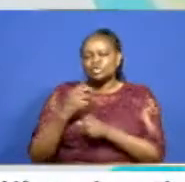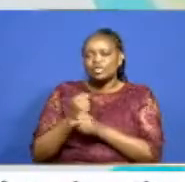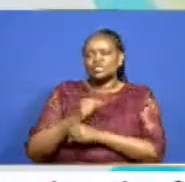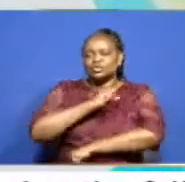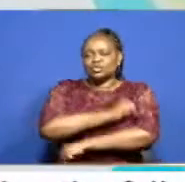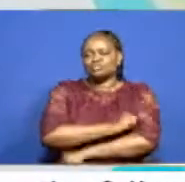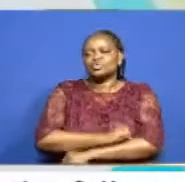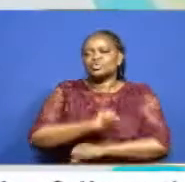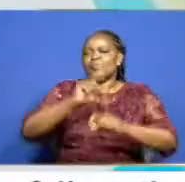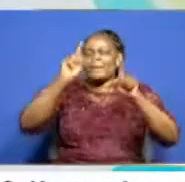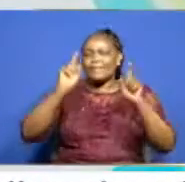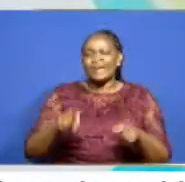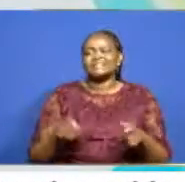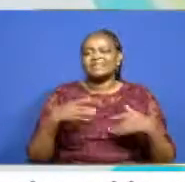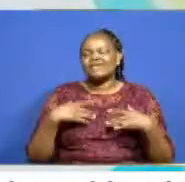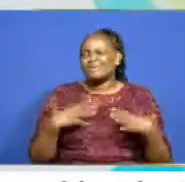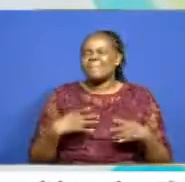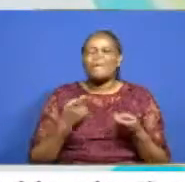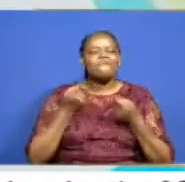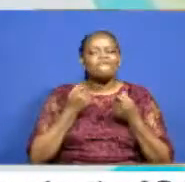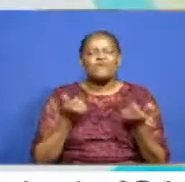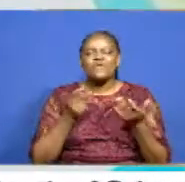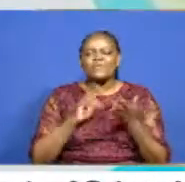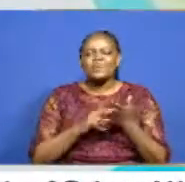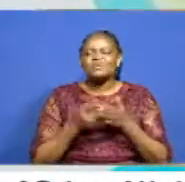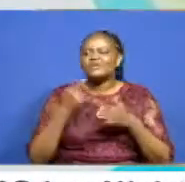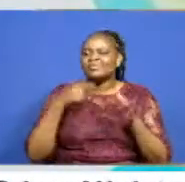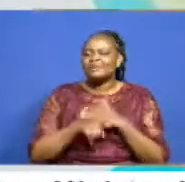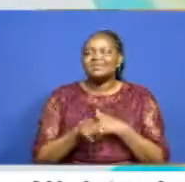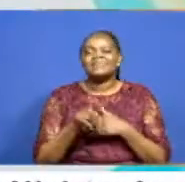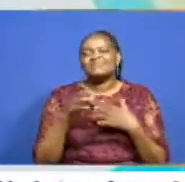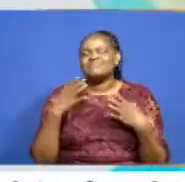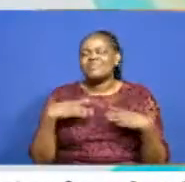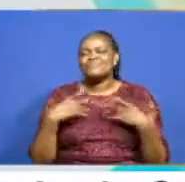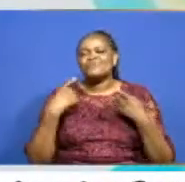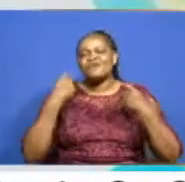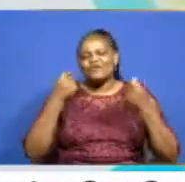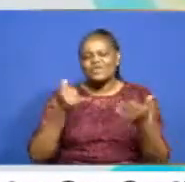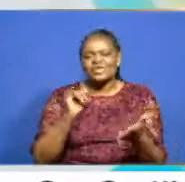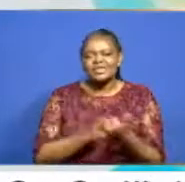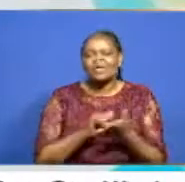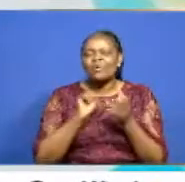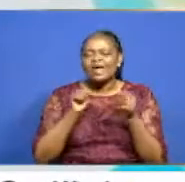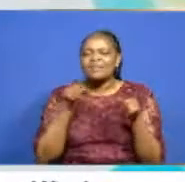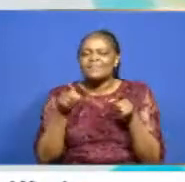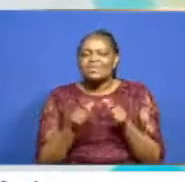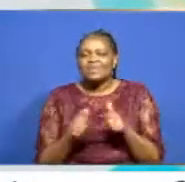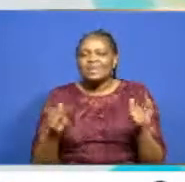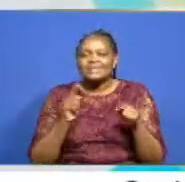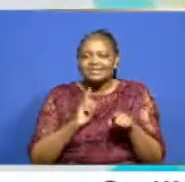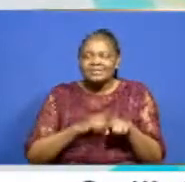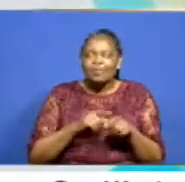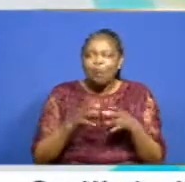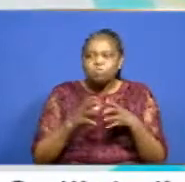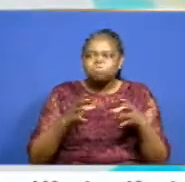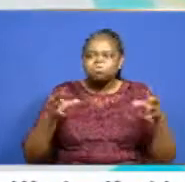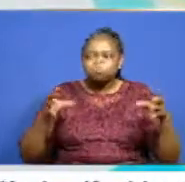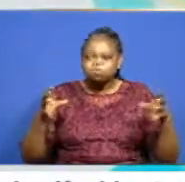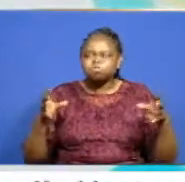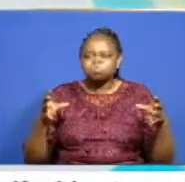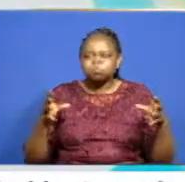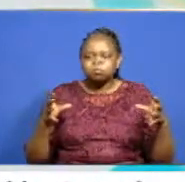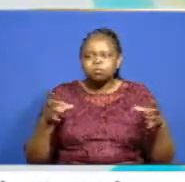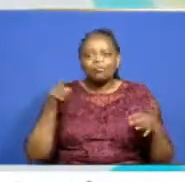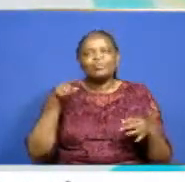have a manageable number. So for us, we have admitted the numbers that we can be able to manage. And the moment we increase that number, of course, that